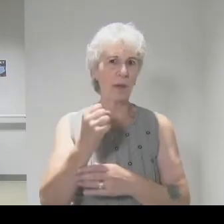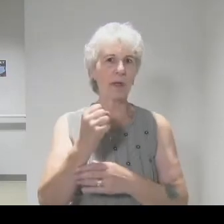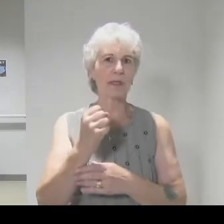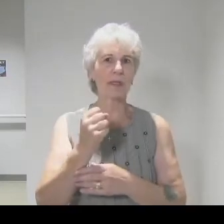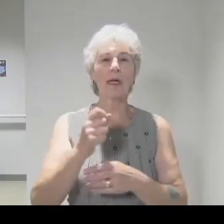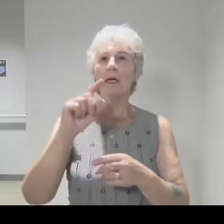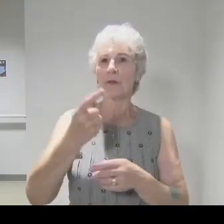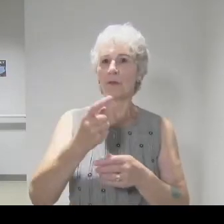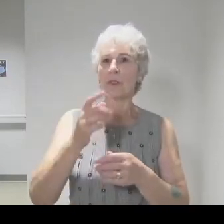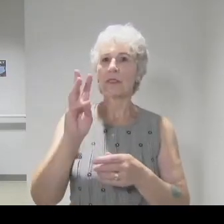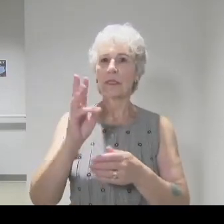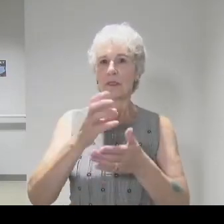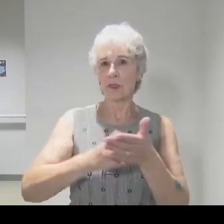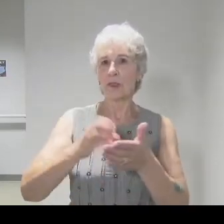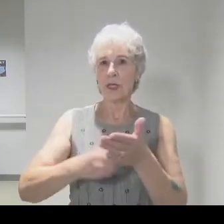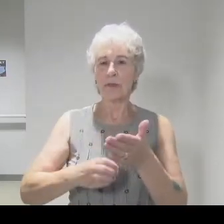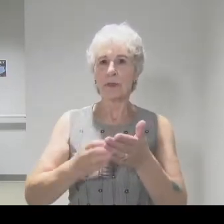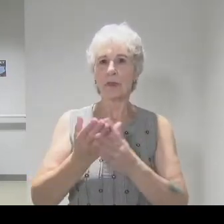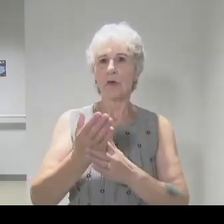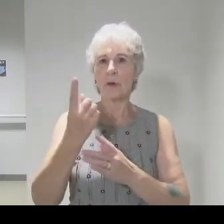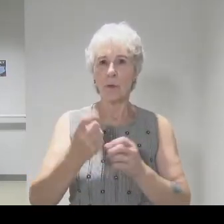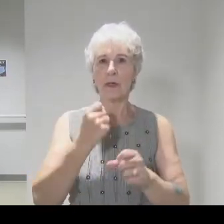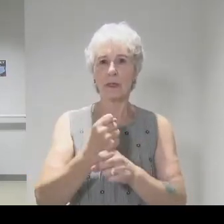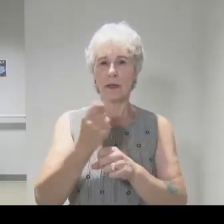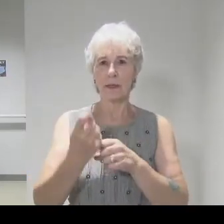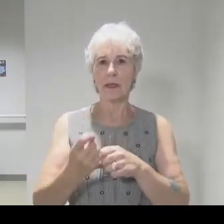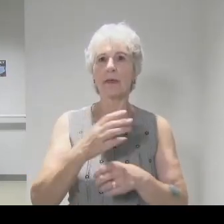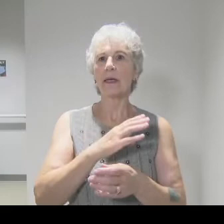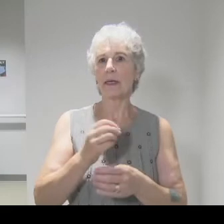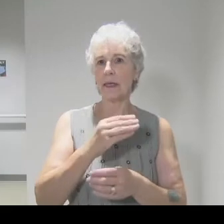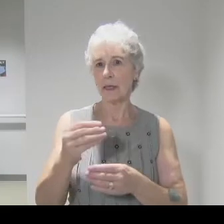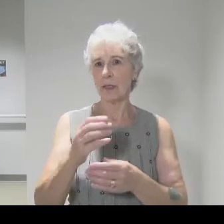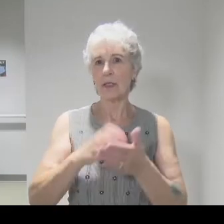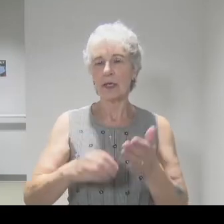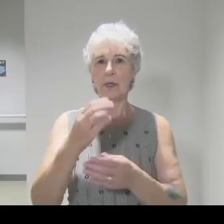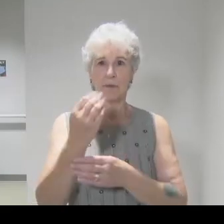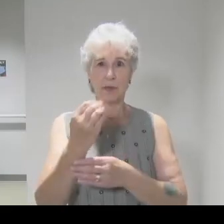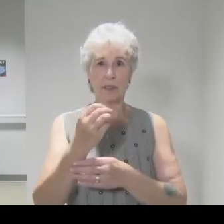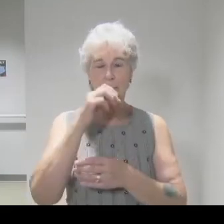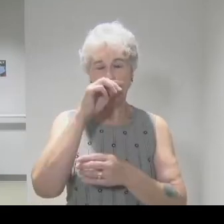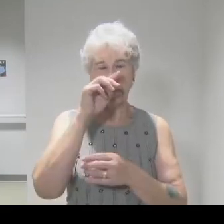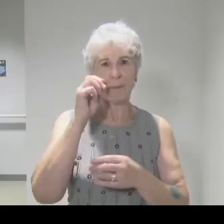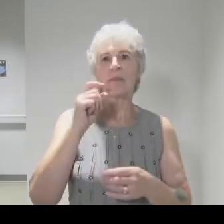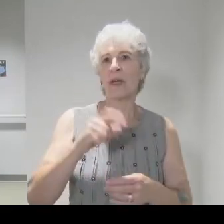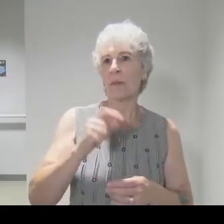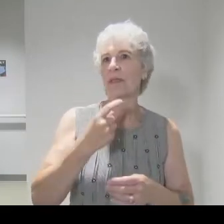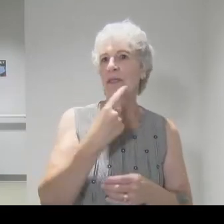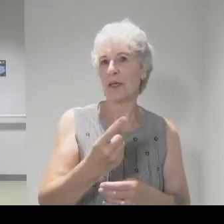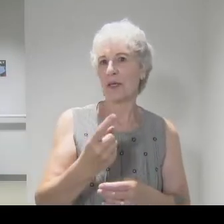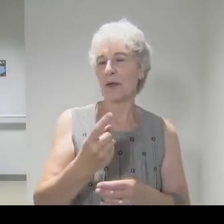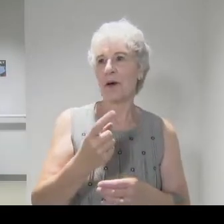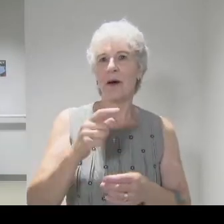6 chapters over the next year and a half, as well as chapter 14, and I have to tell you that almost every day a verse